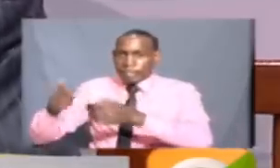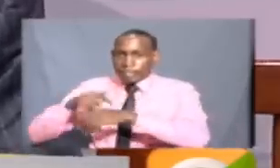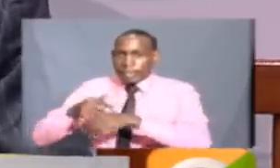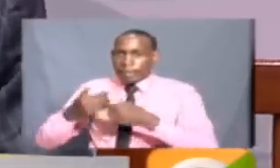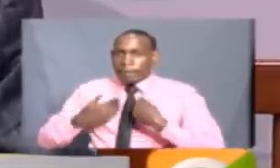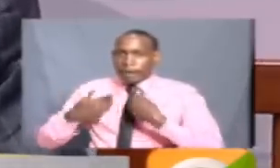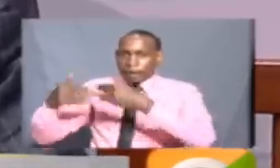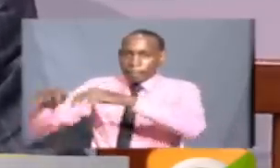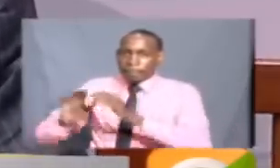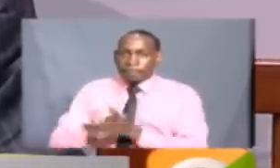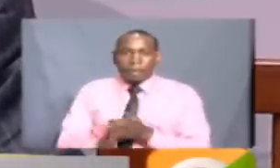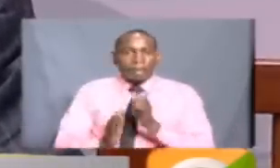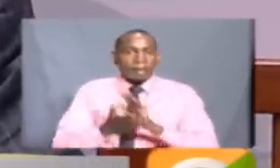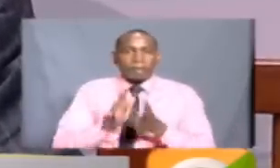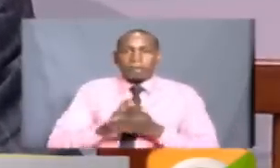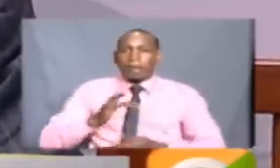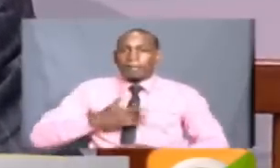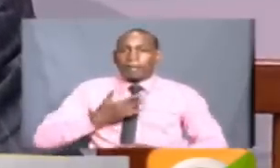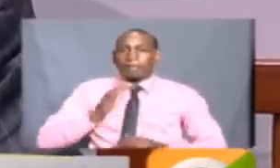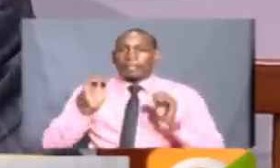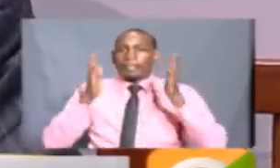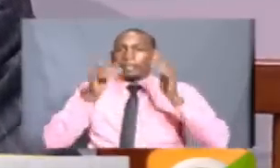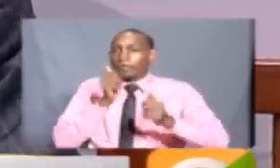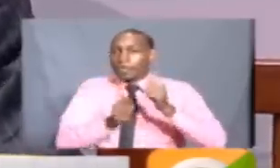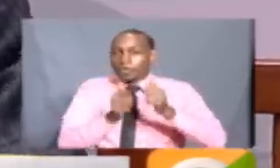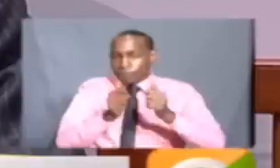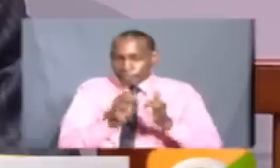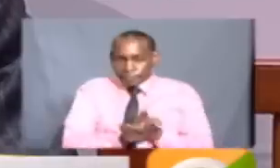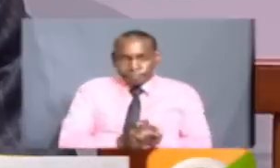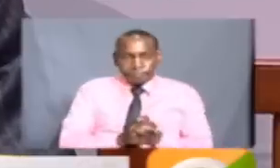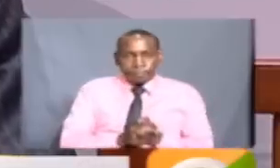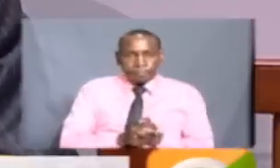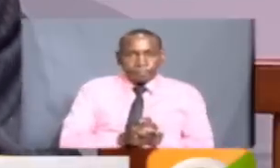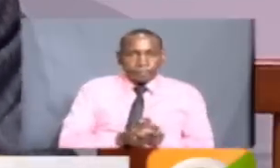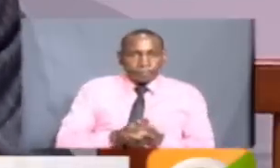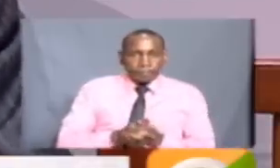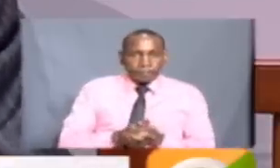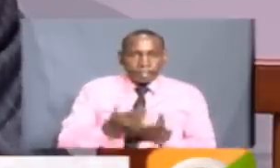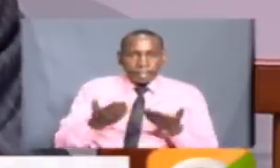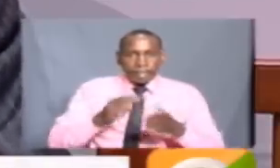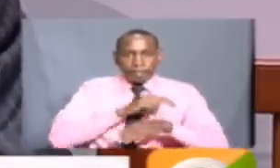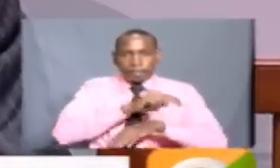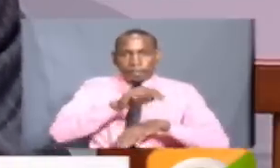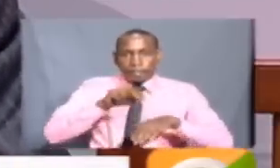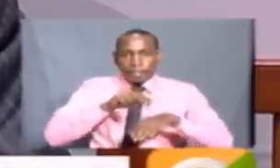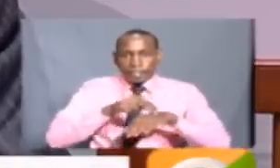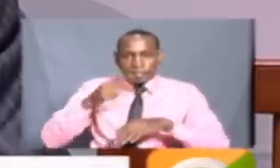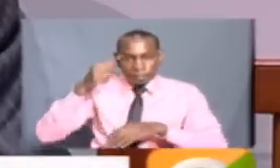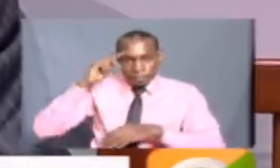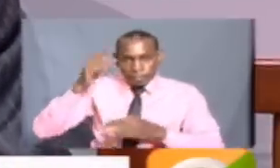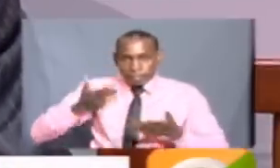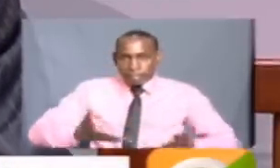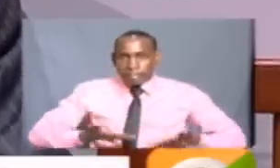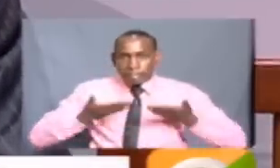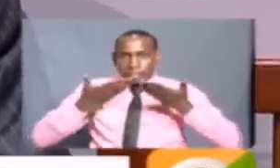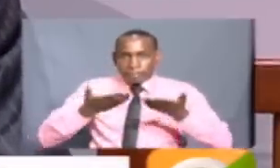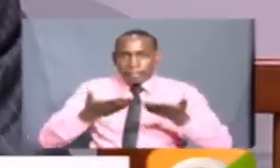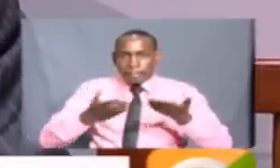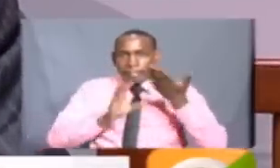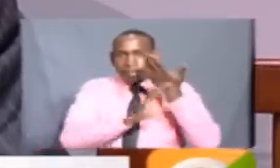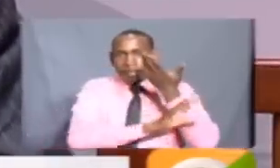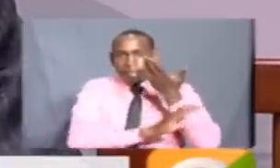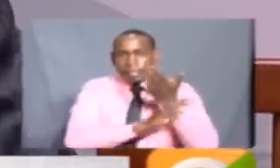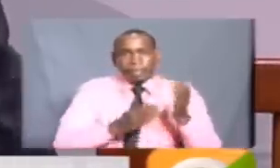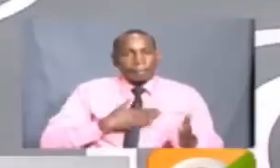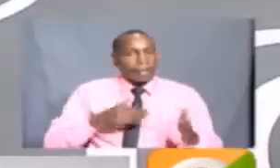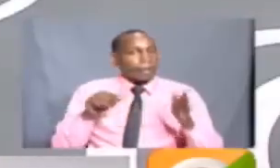They have no sense of occasion. Yeah. That is where national policies are articulated in our country.